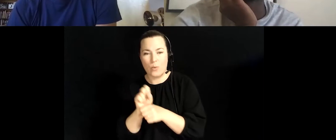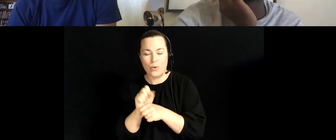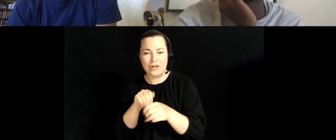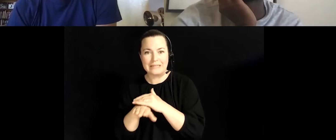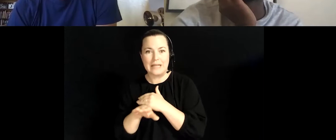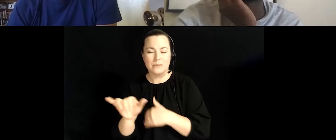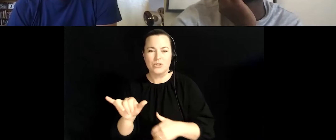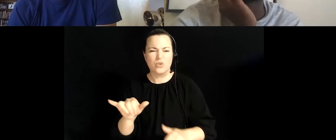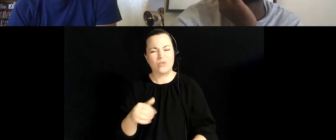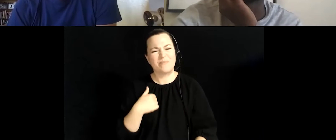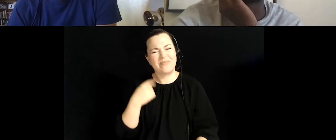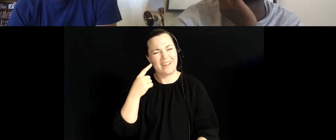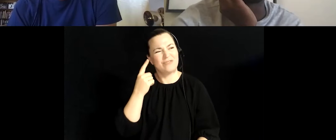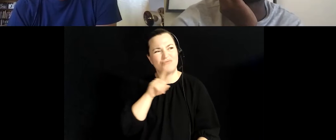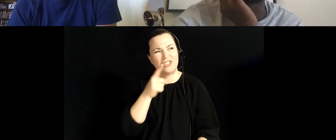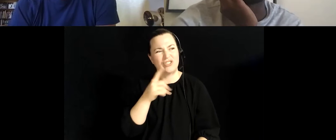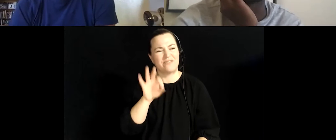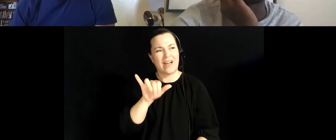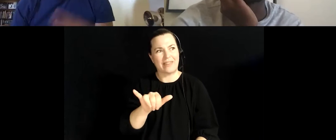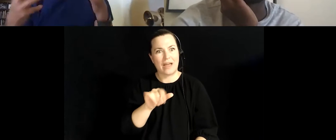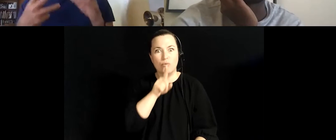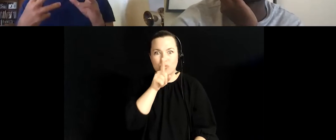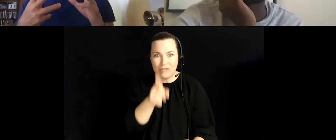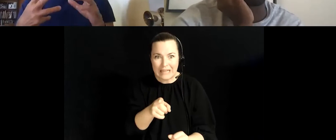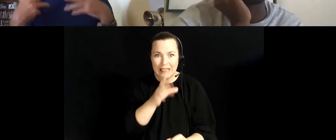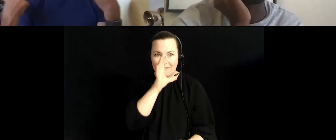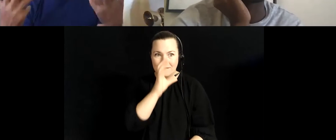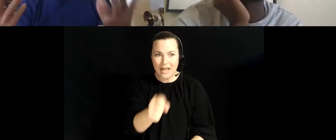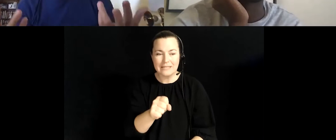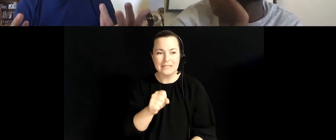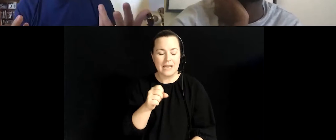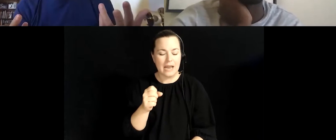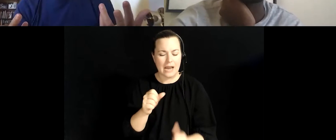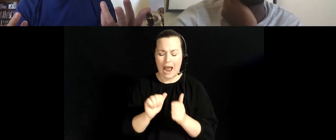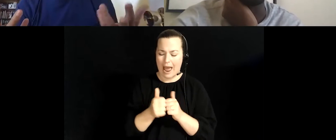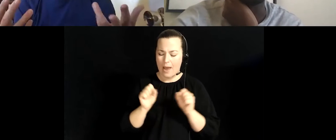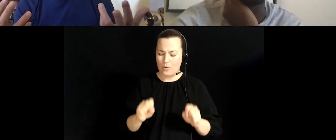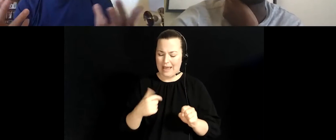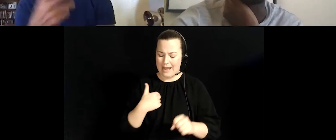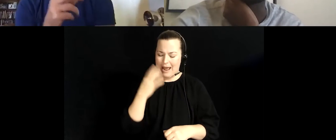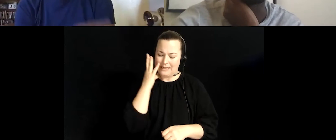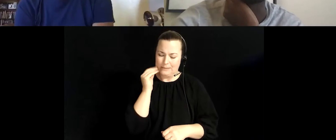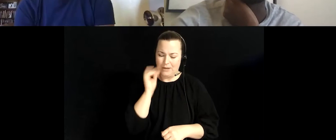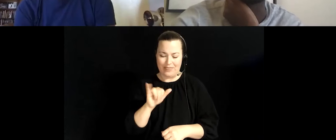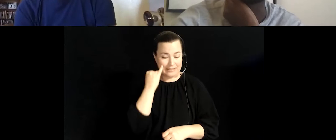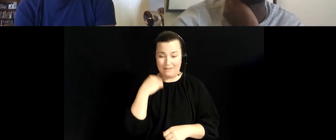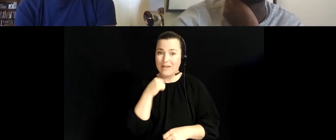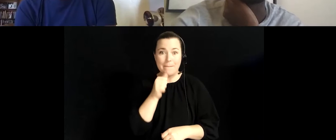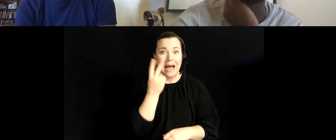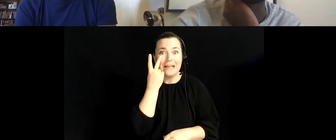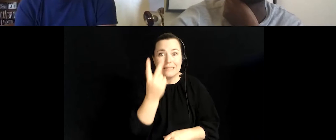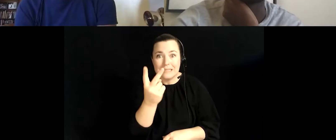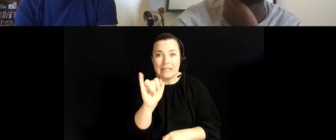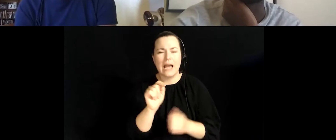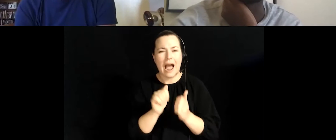really fascinating at the moment to go, okay, how do I experience this if I don't see it? I just did a project with